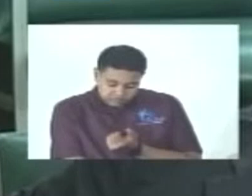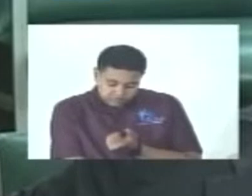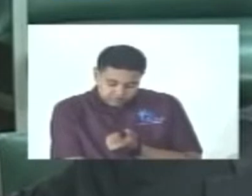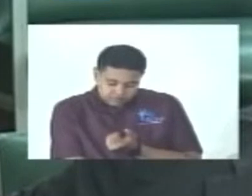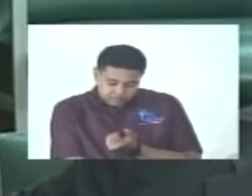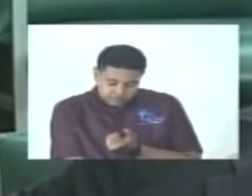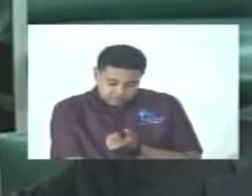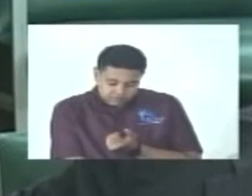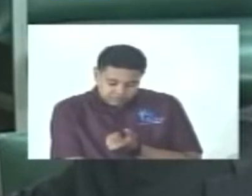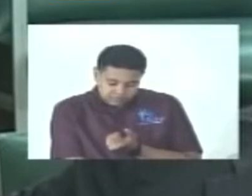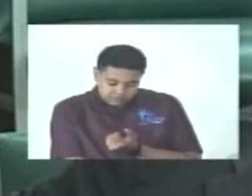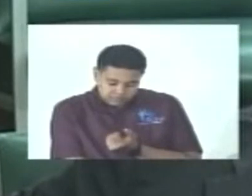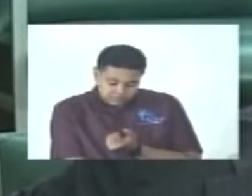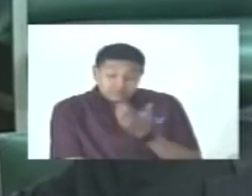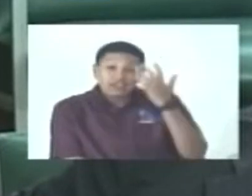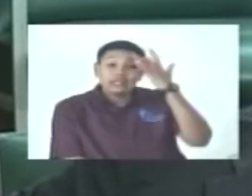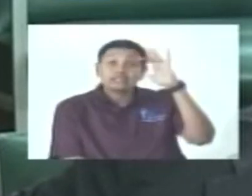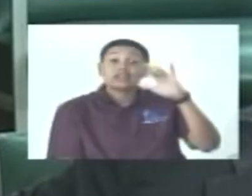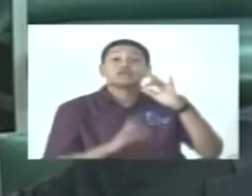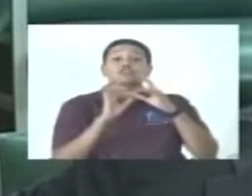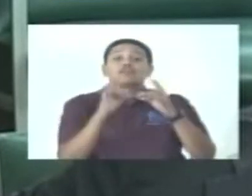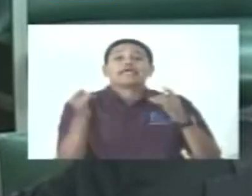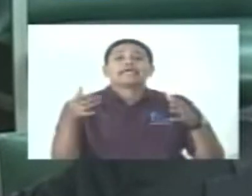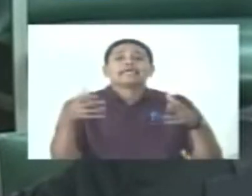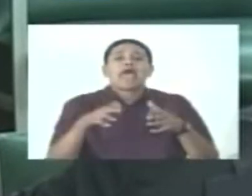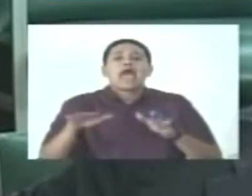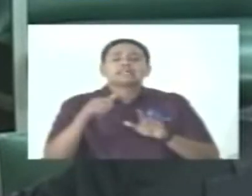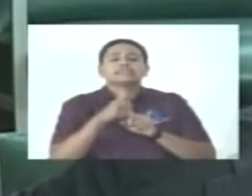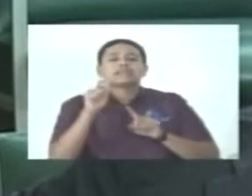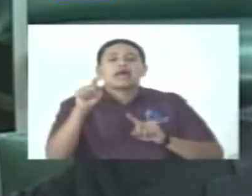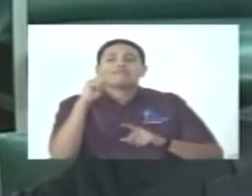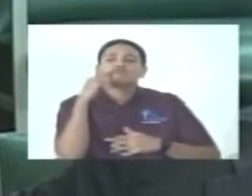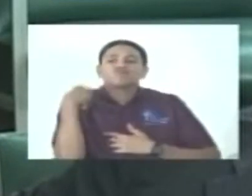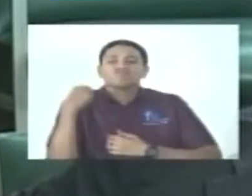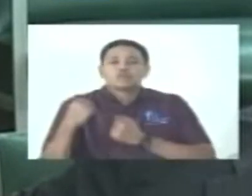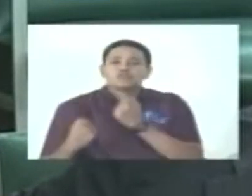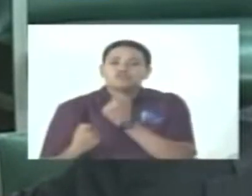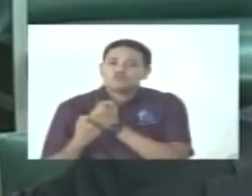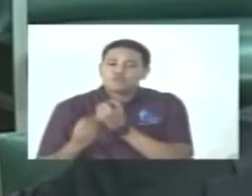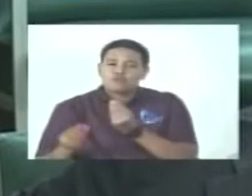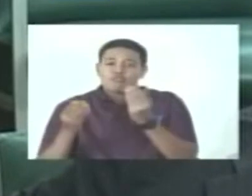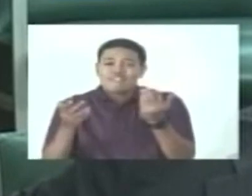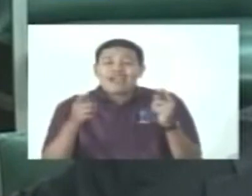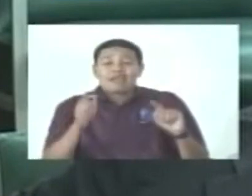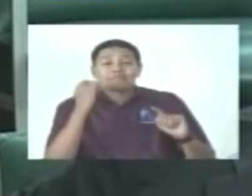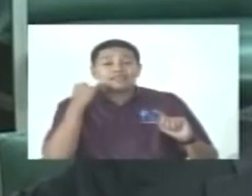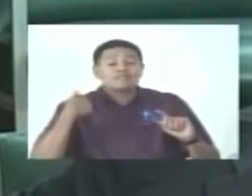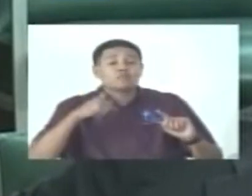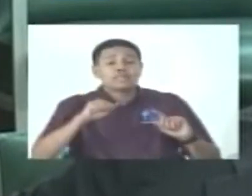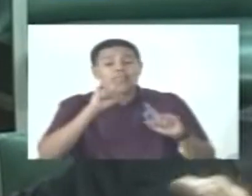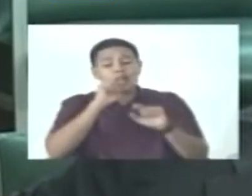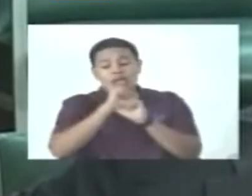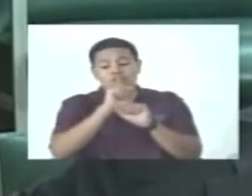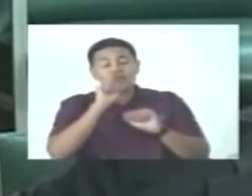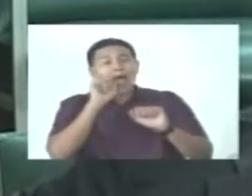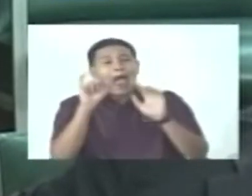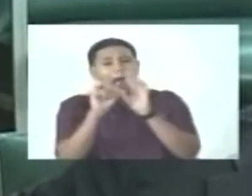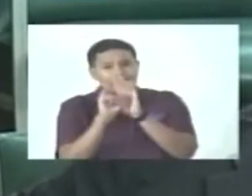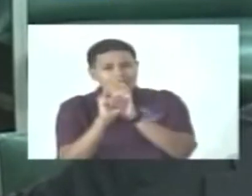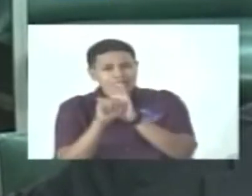intelligence around the gangs has to be strengthened. If we can actually